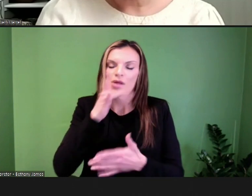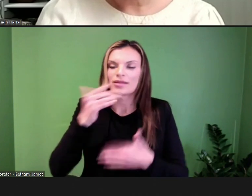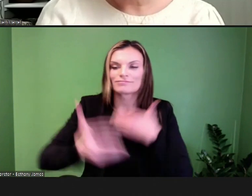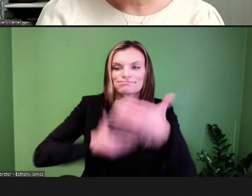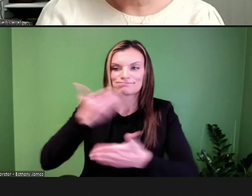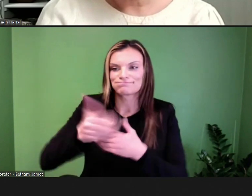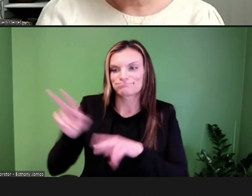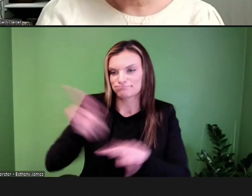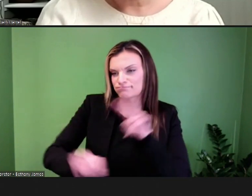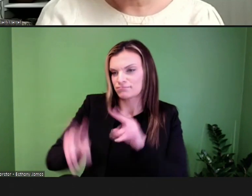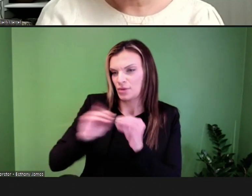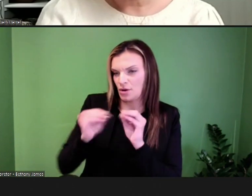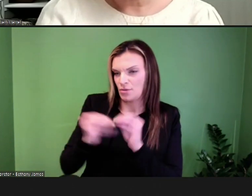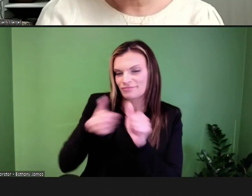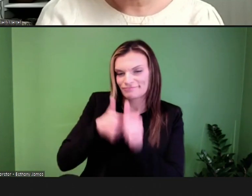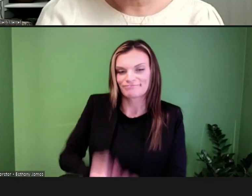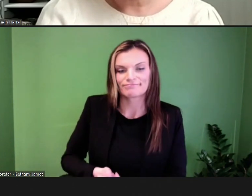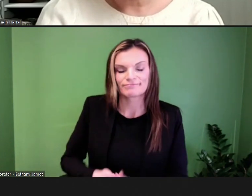Thank you.